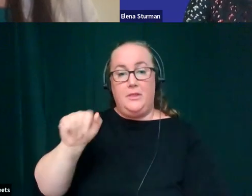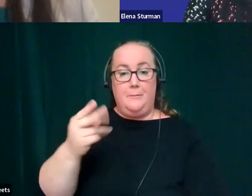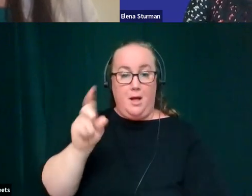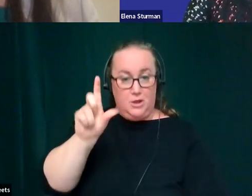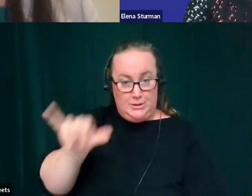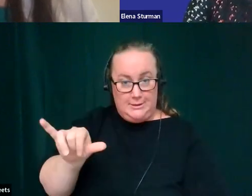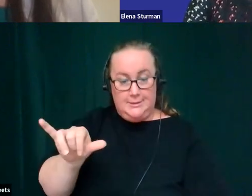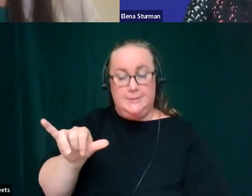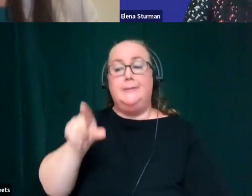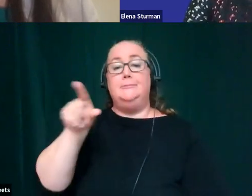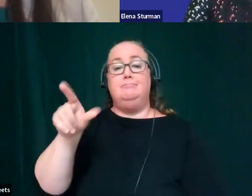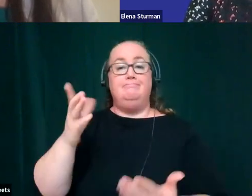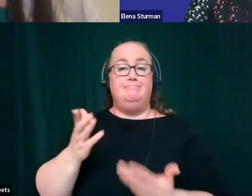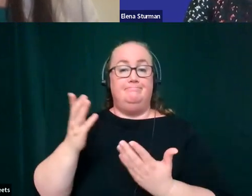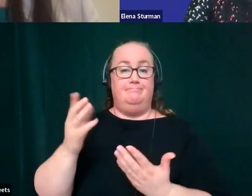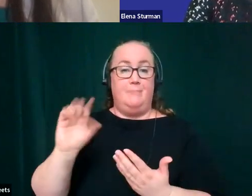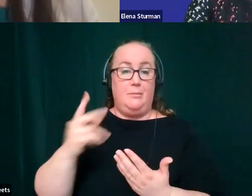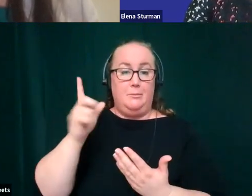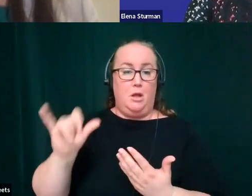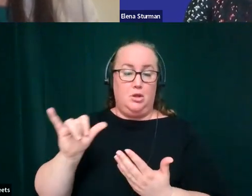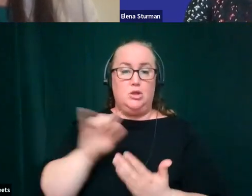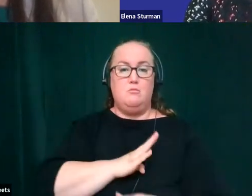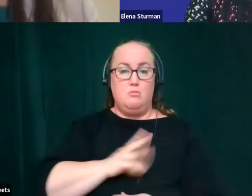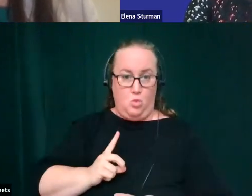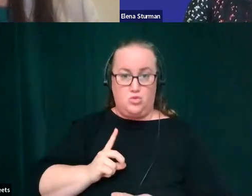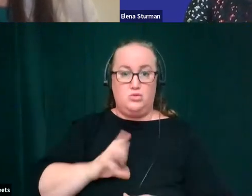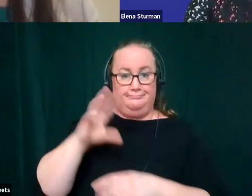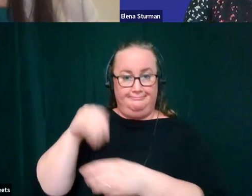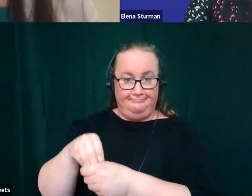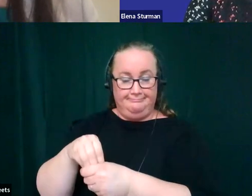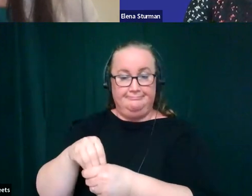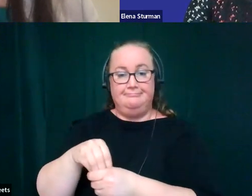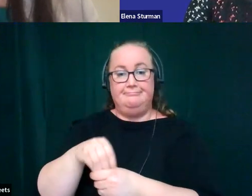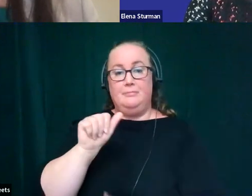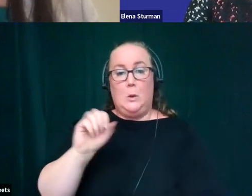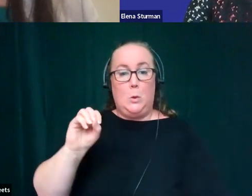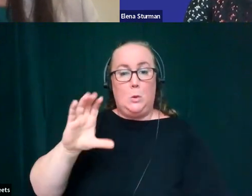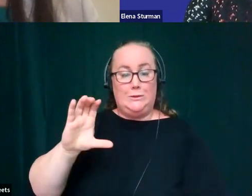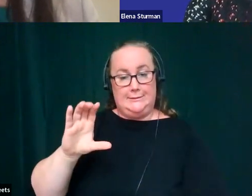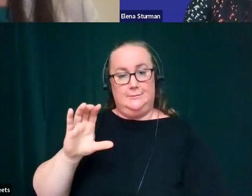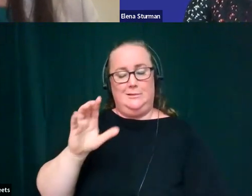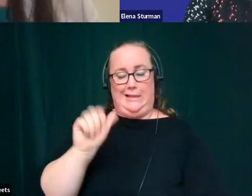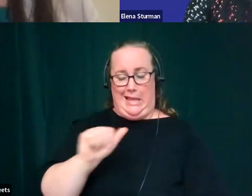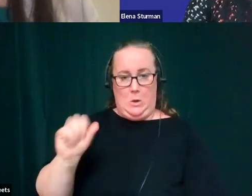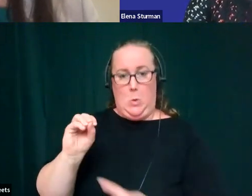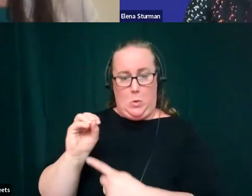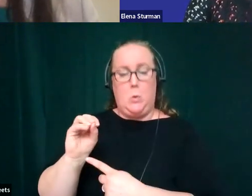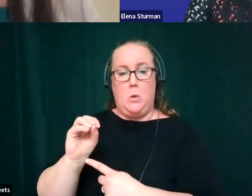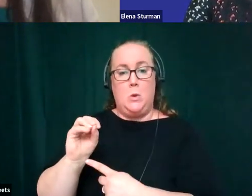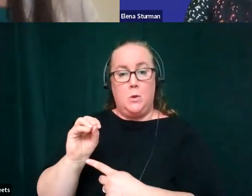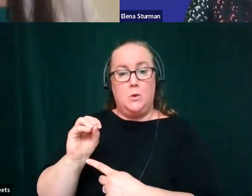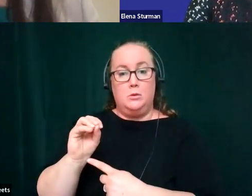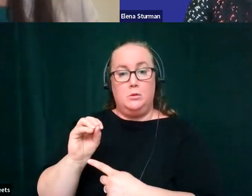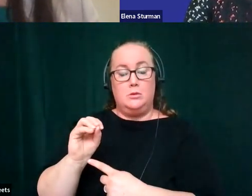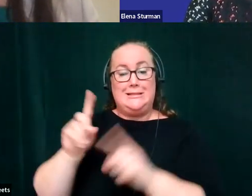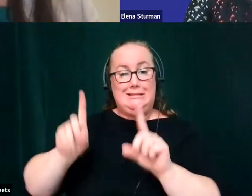She serves on Ophthalmology Glaucoma Editorial Board, AAO Sustainability Task Force, the World Glaucoma